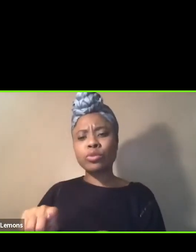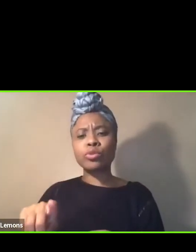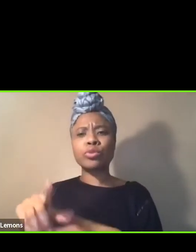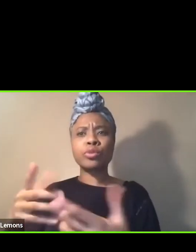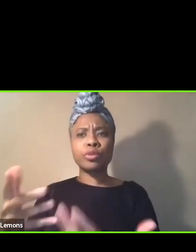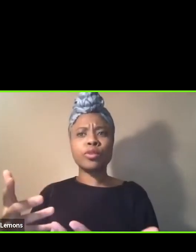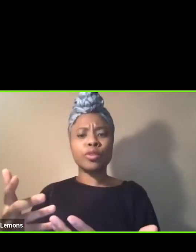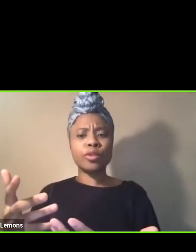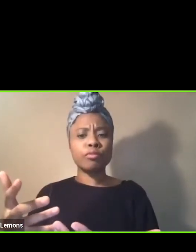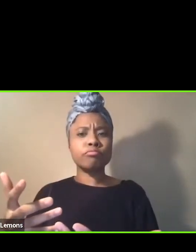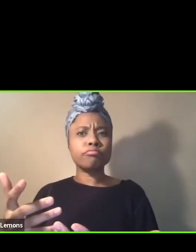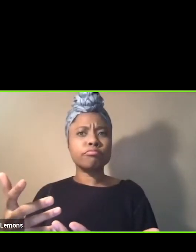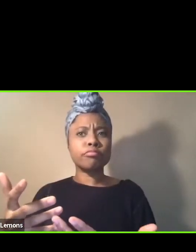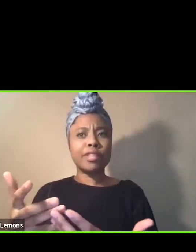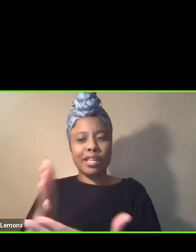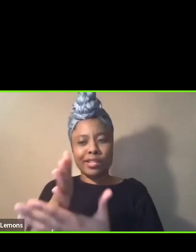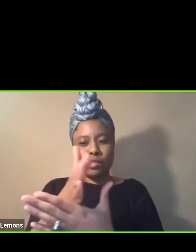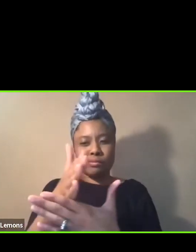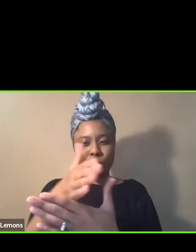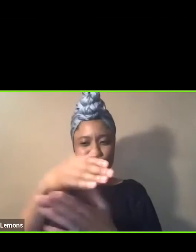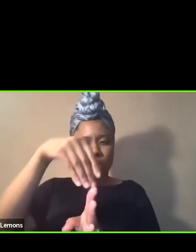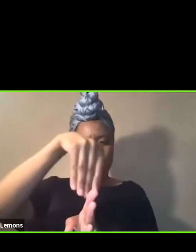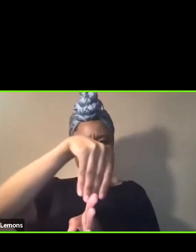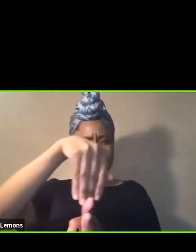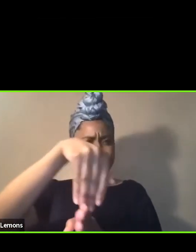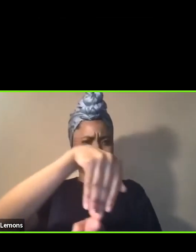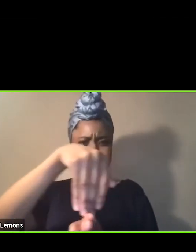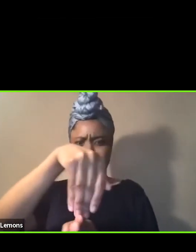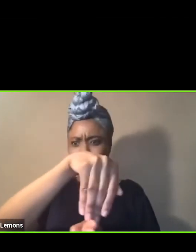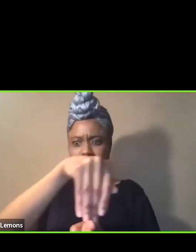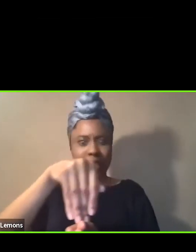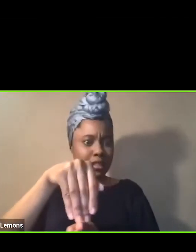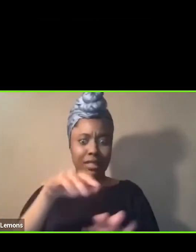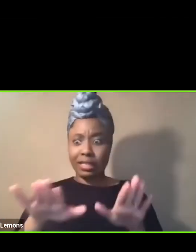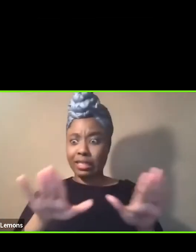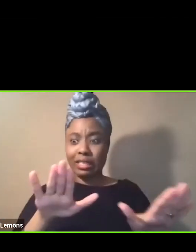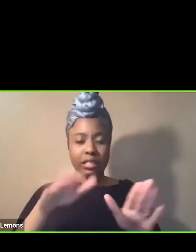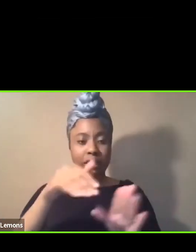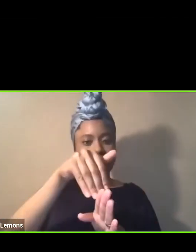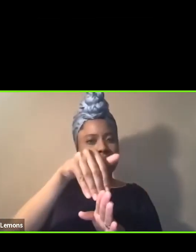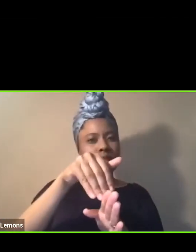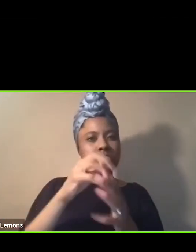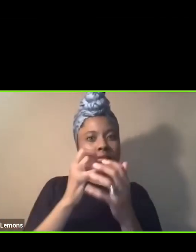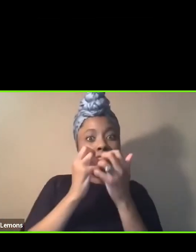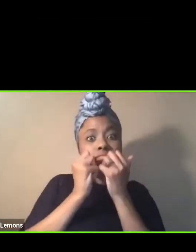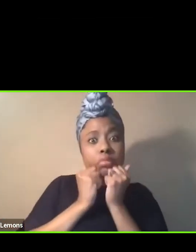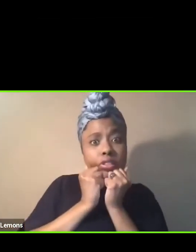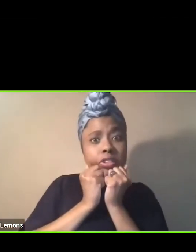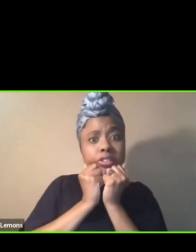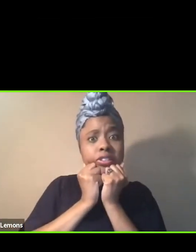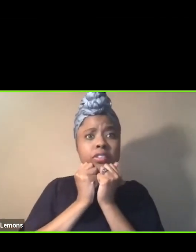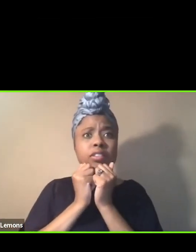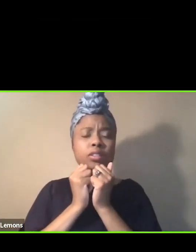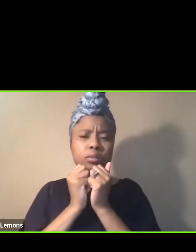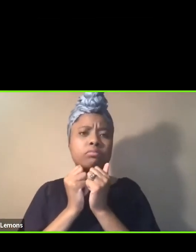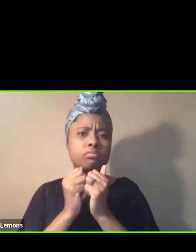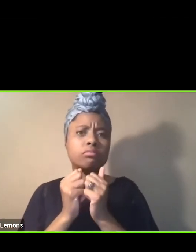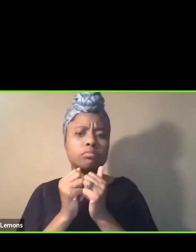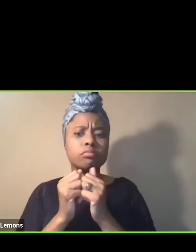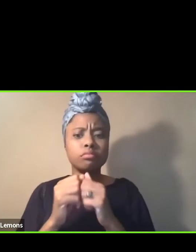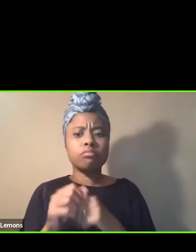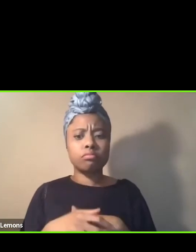living in that in-between space. That in-between space is sacred. That in-between space